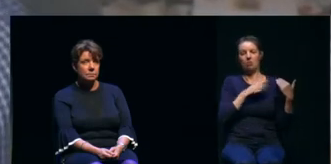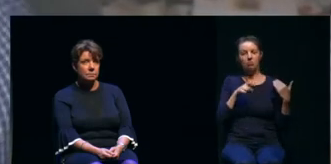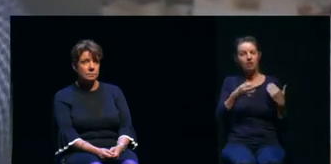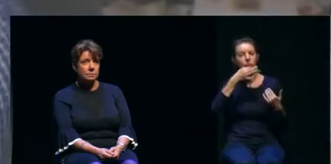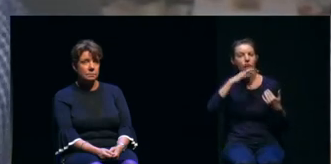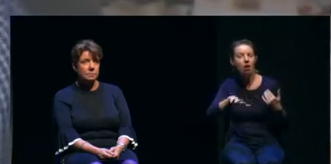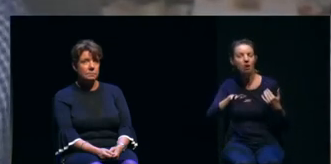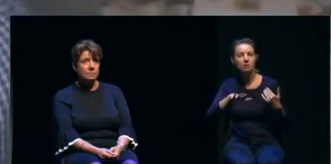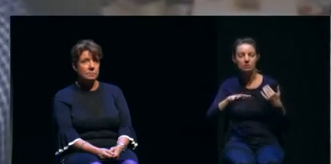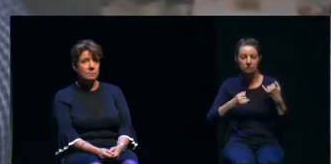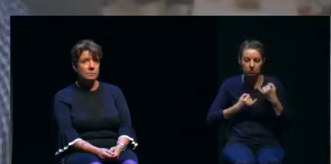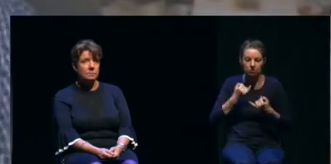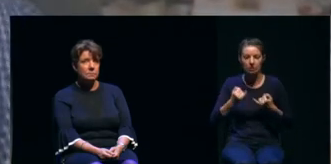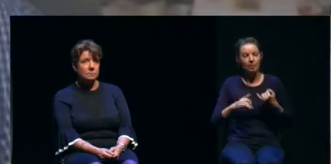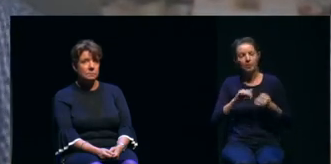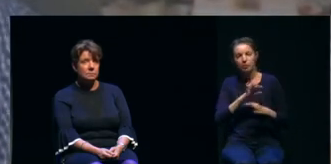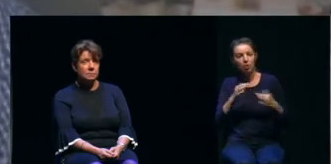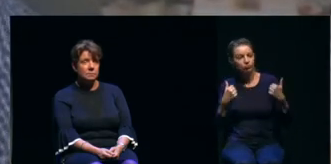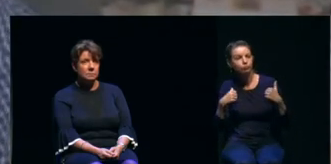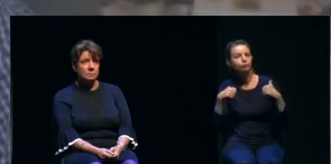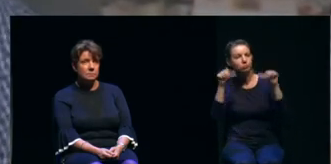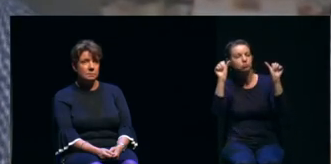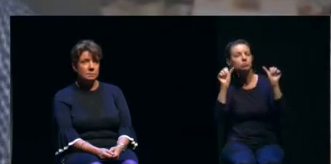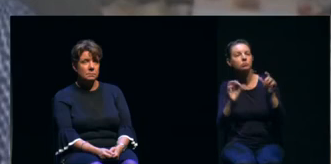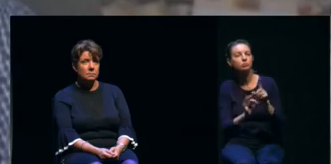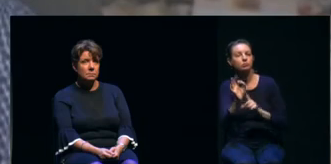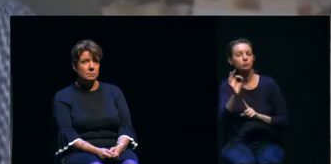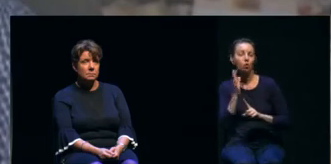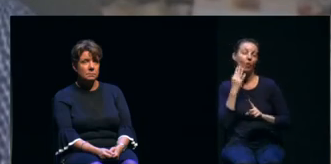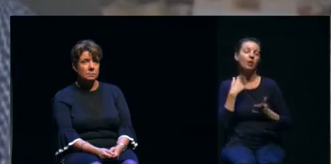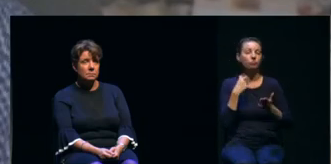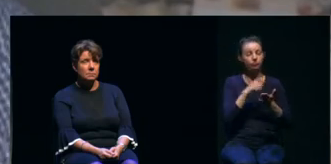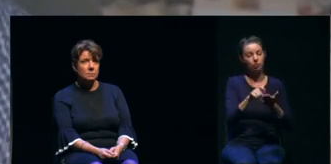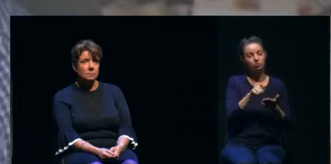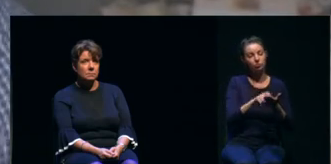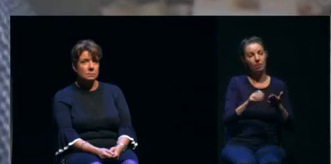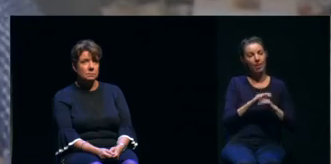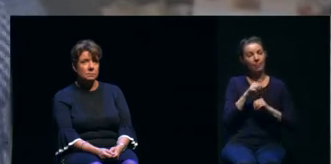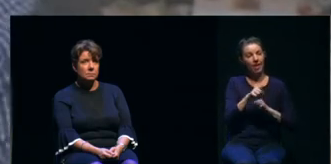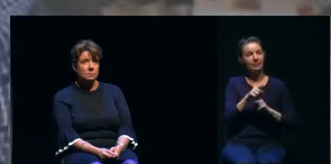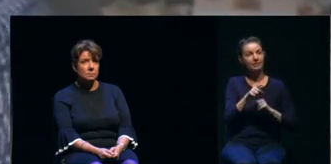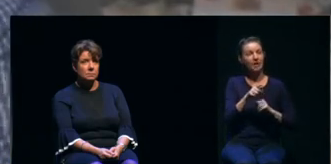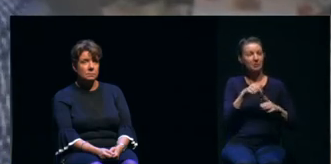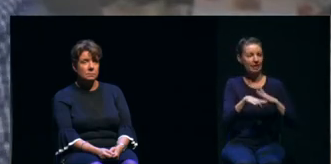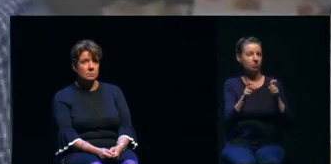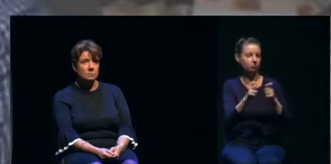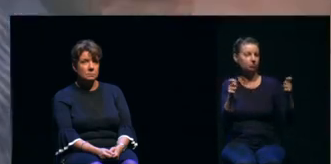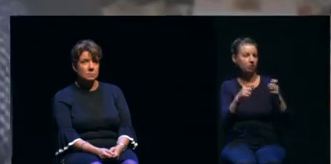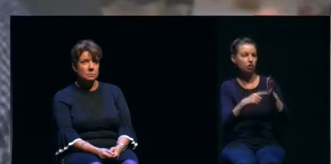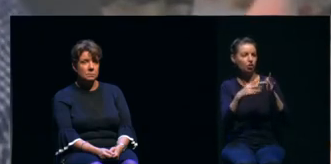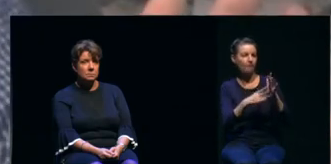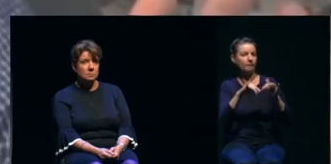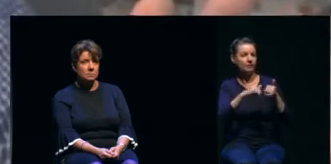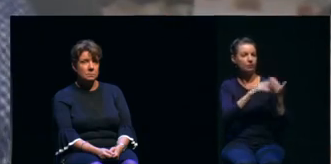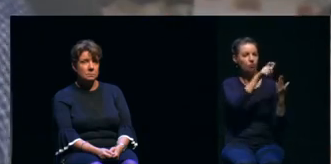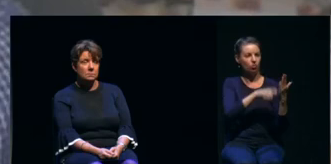hard to get better. That kid may not get better. And when I wrote about this and we serialised it in the Times where I'm a columnist, it had the biggest response of